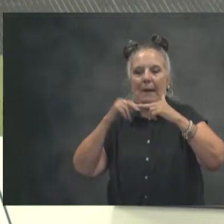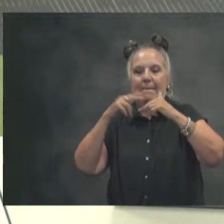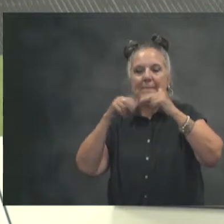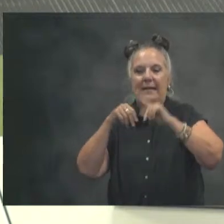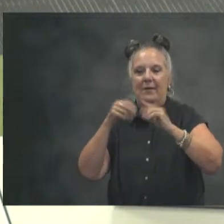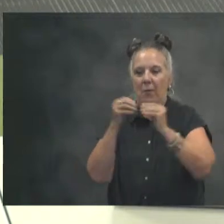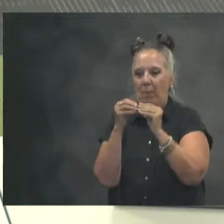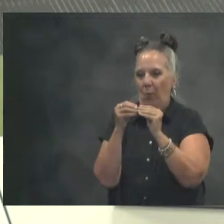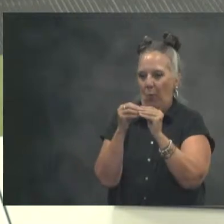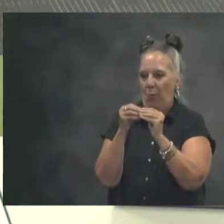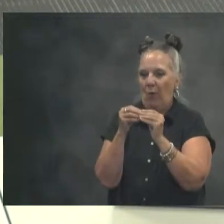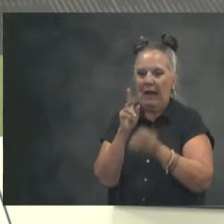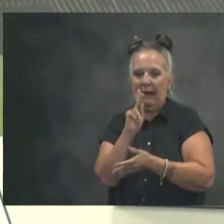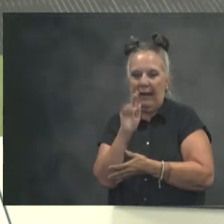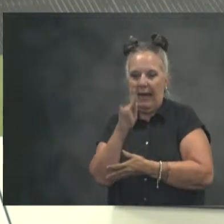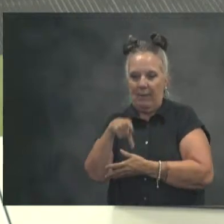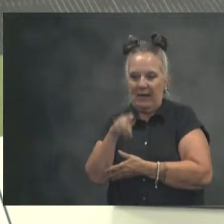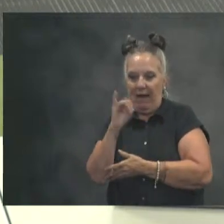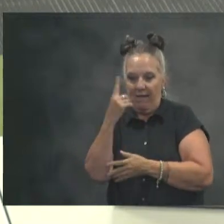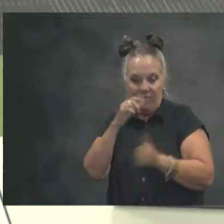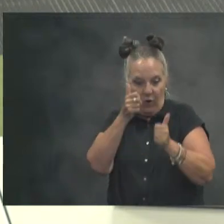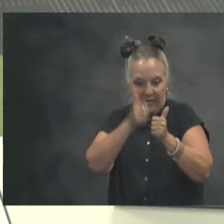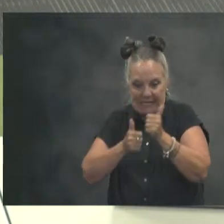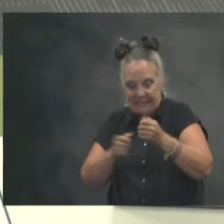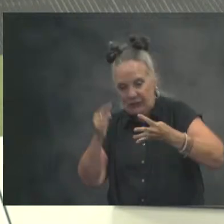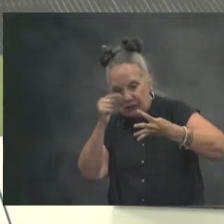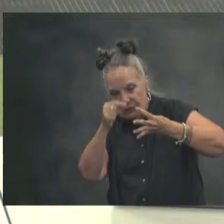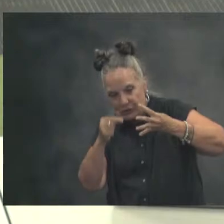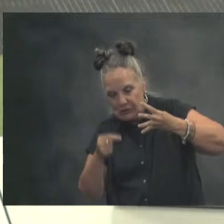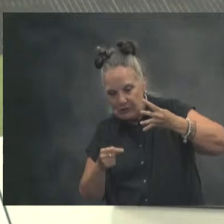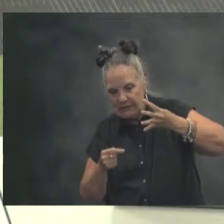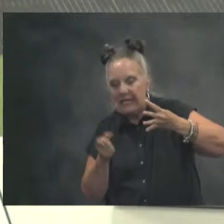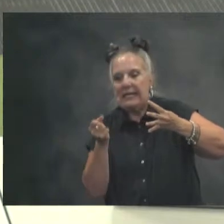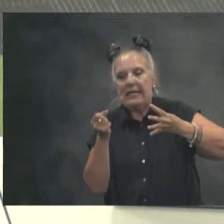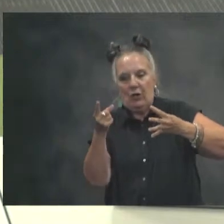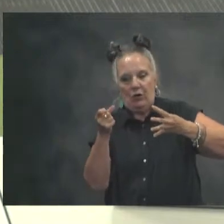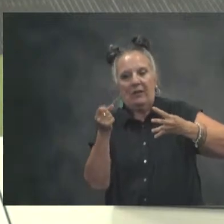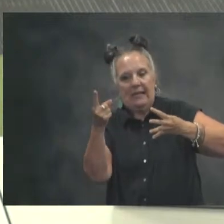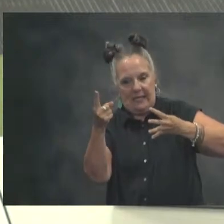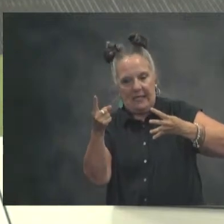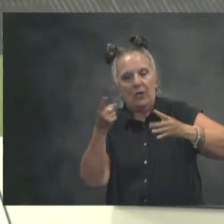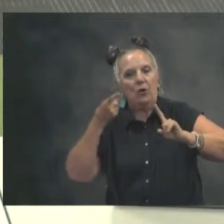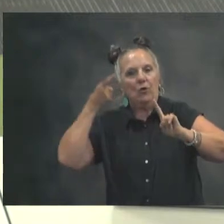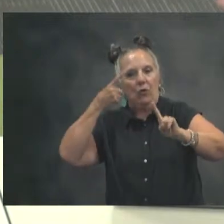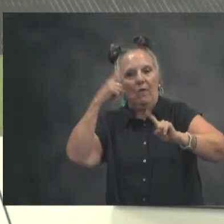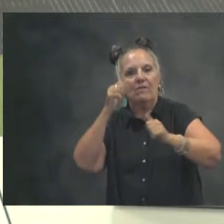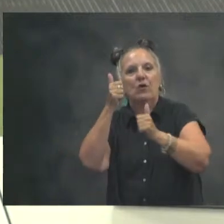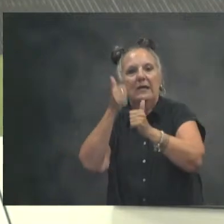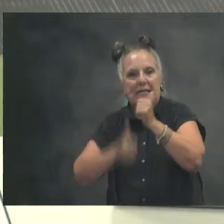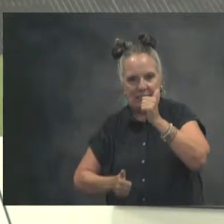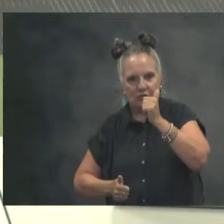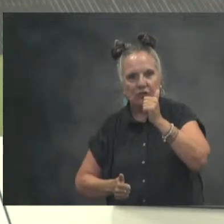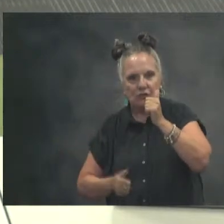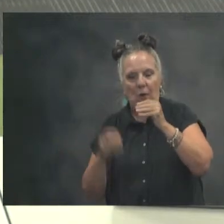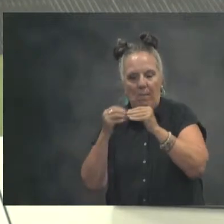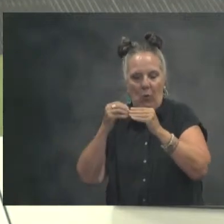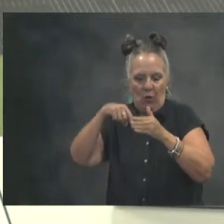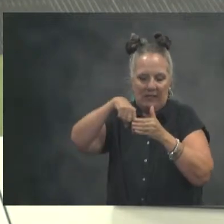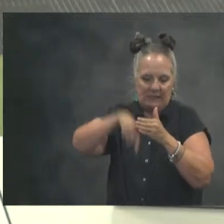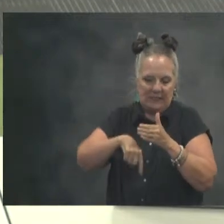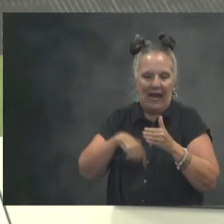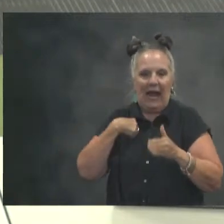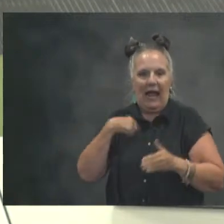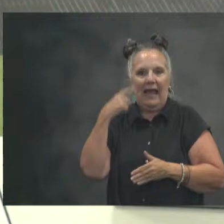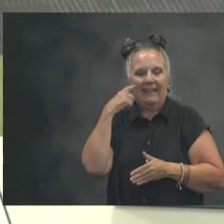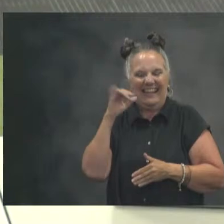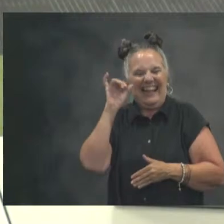out the KPIs for each of these, there will be yearly goals for each one broken out. And I think those